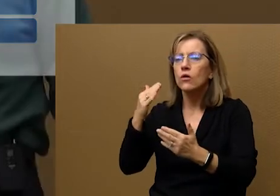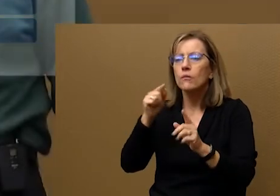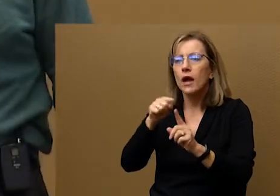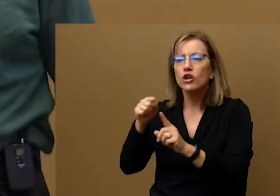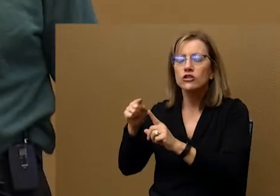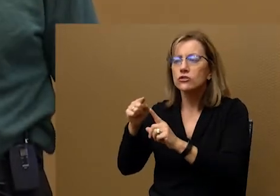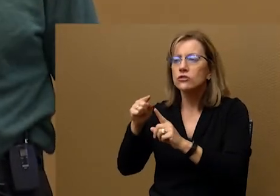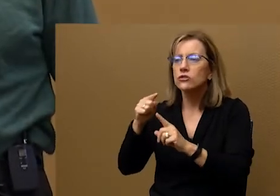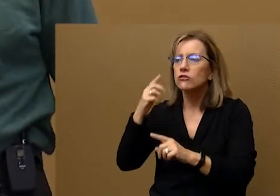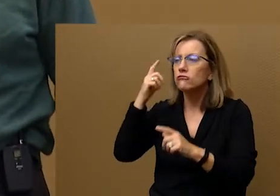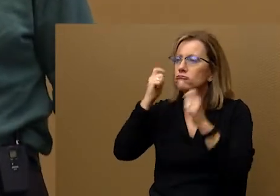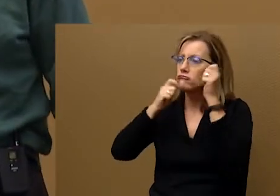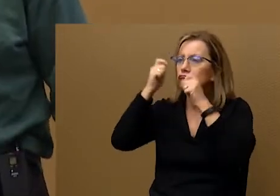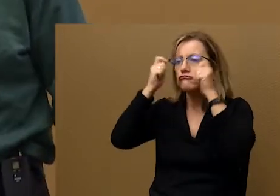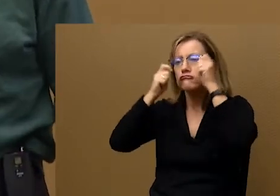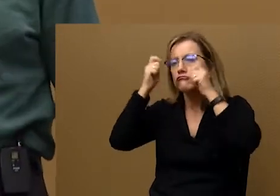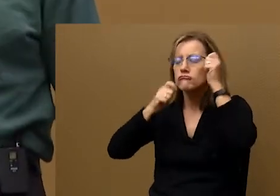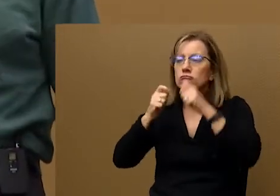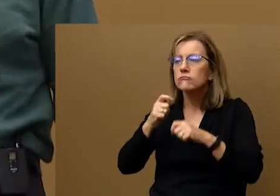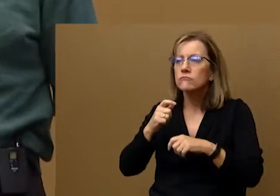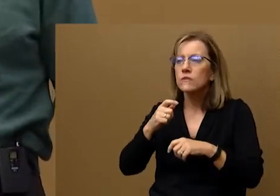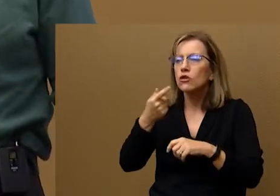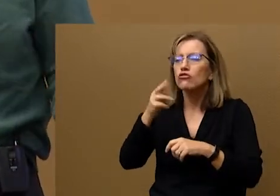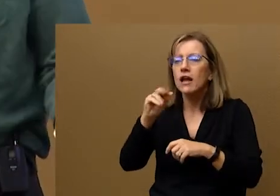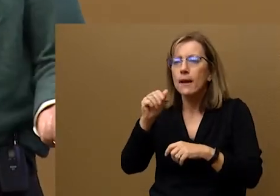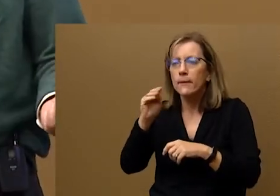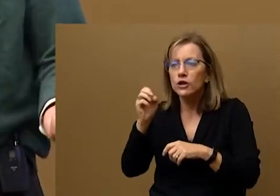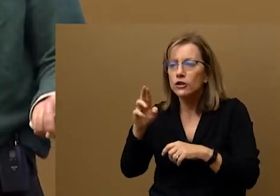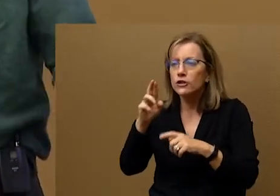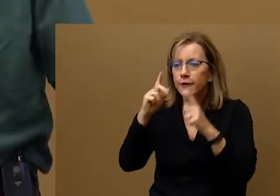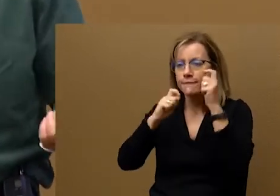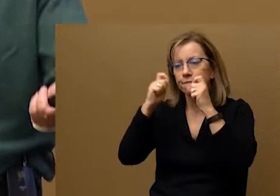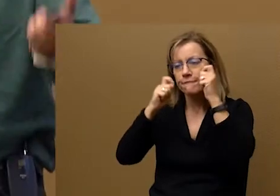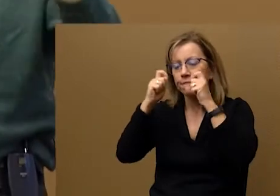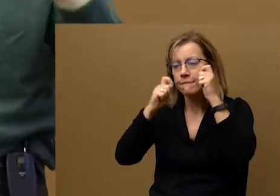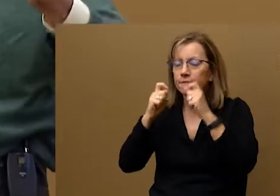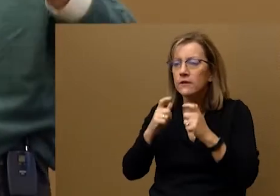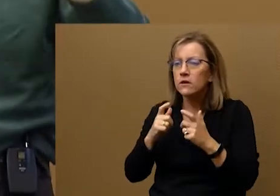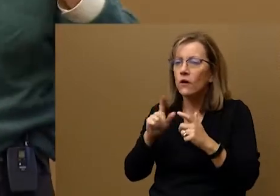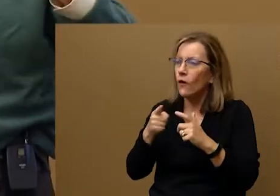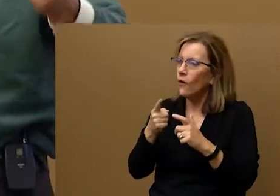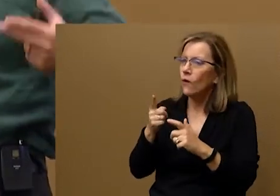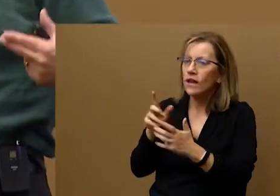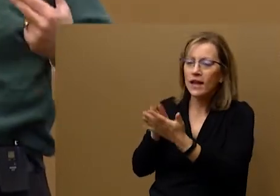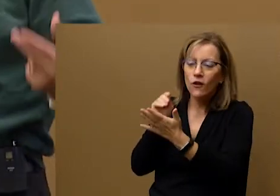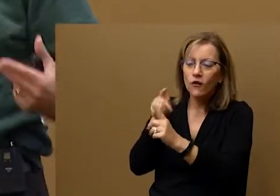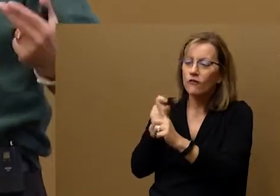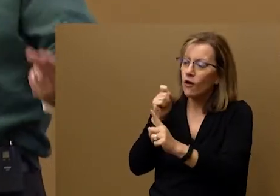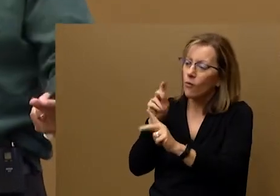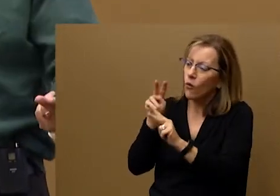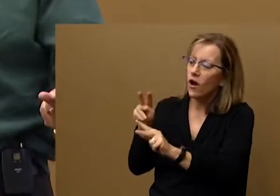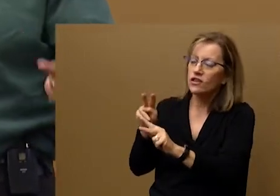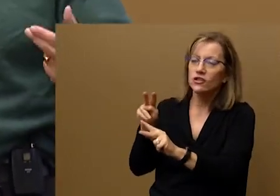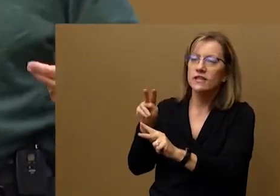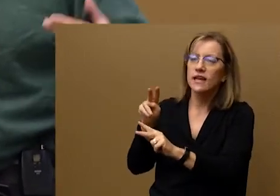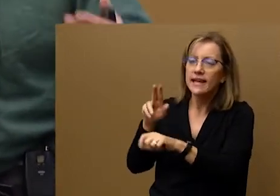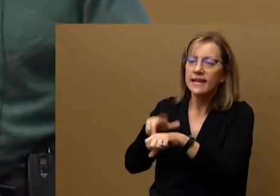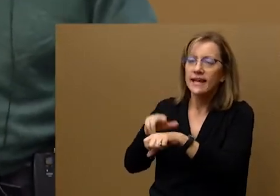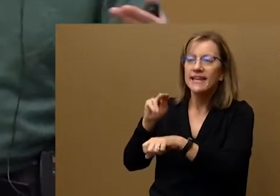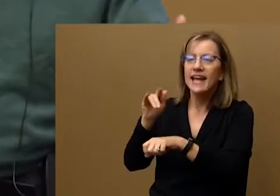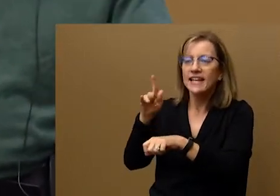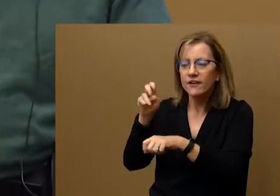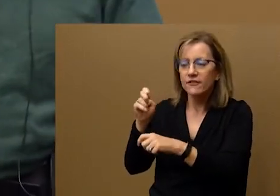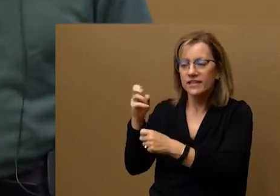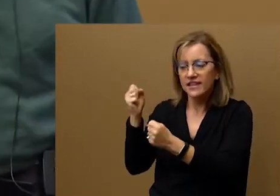facial expression, no grammatical facial expression. Where would you get to? You only get that from watching native signers. If you're